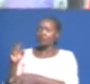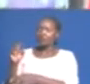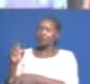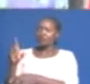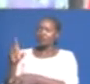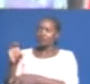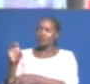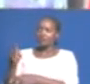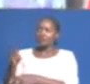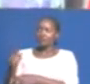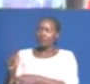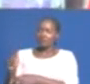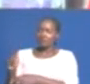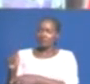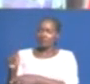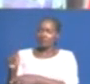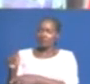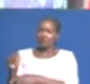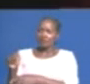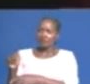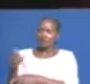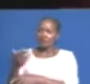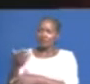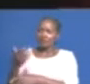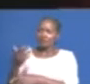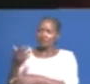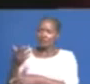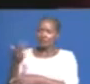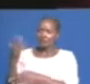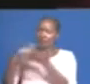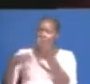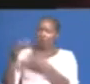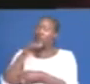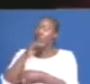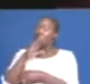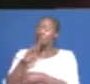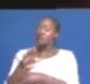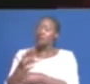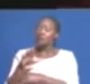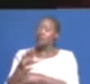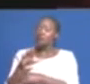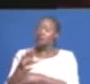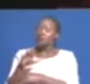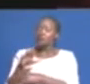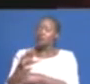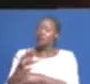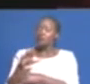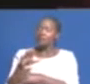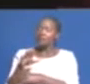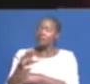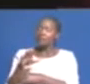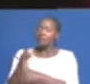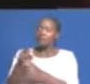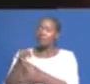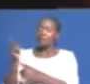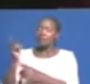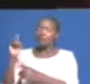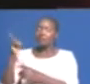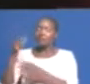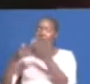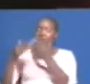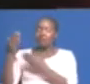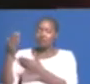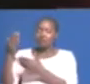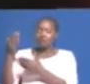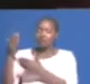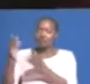Les Kinois was fan base was mostly university boys. Mm-hmm. We came from across the Nairobi University, right. Danced